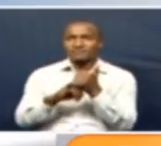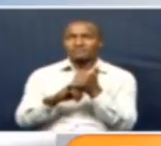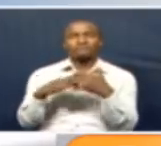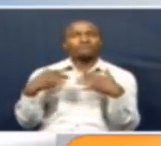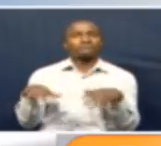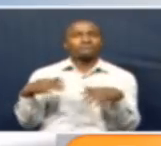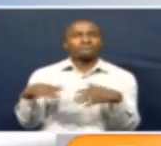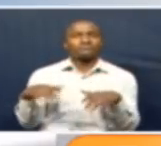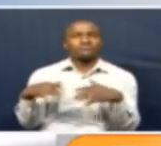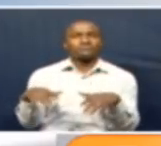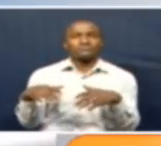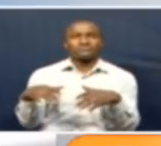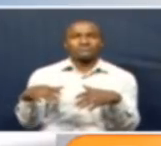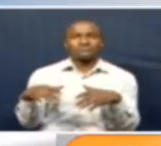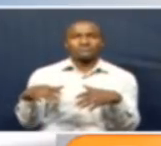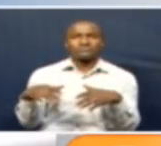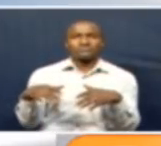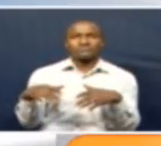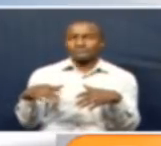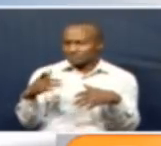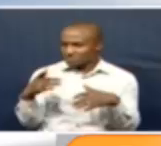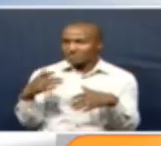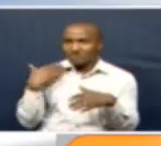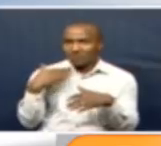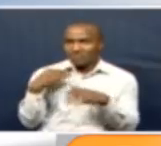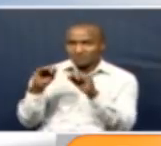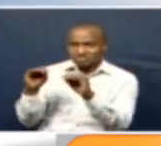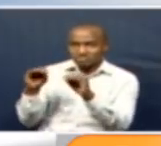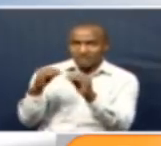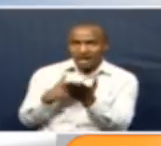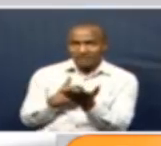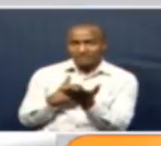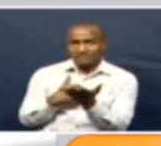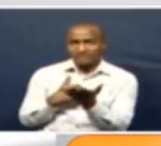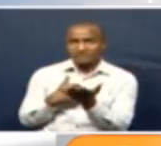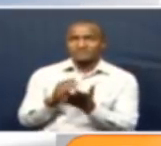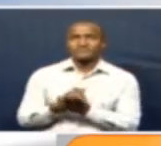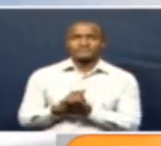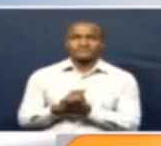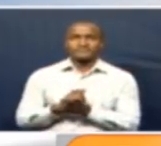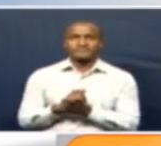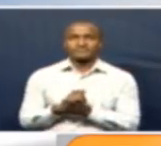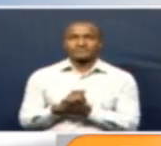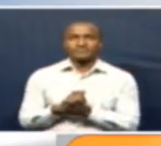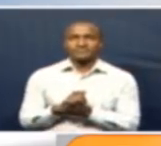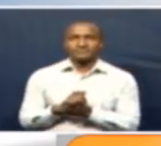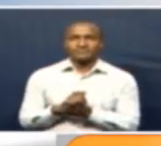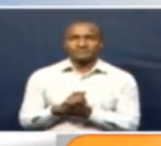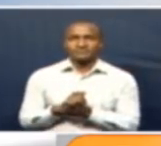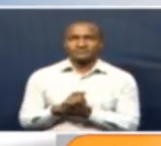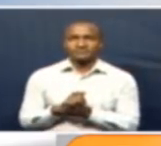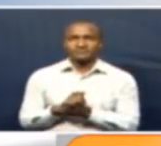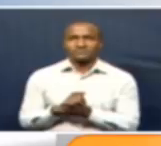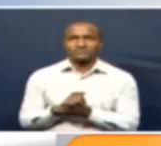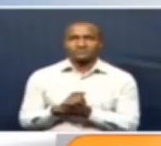amusing. You mean there are auditions in robbery, not an amusing matter, but I get where you're coming from. Exclusiveness. Lillian